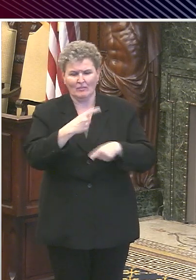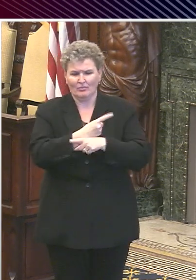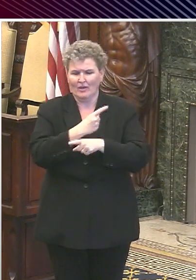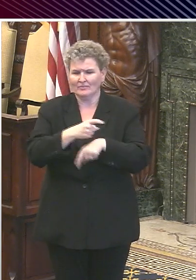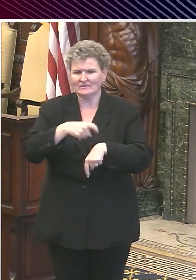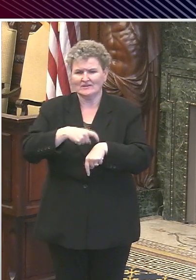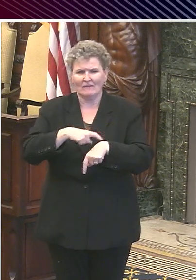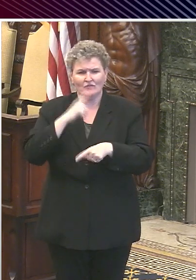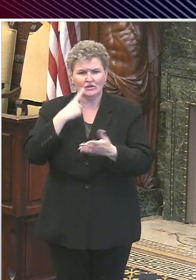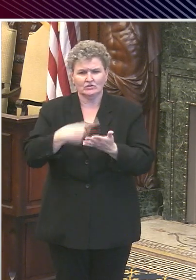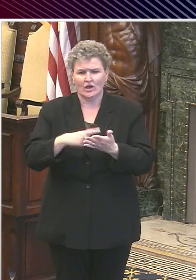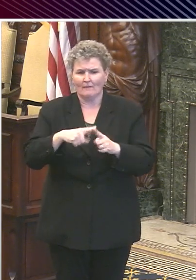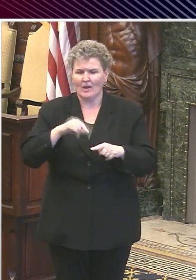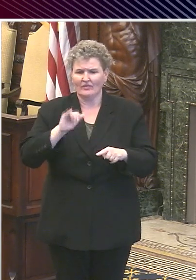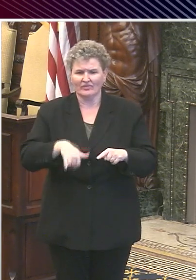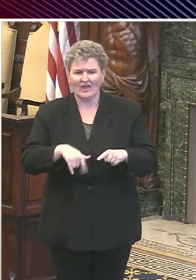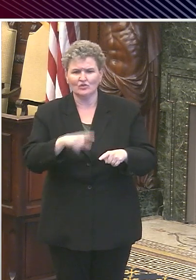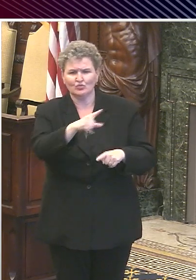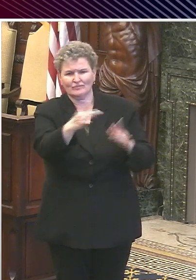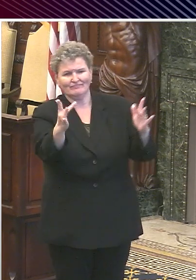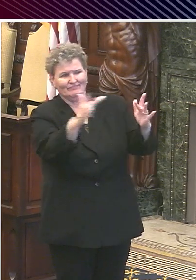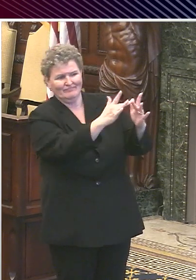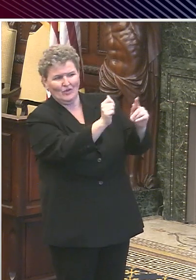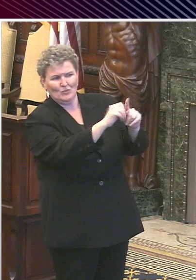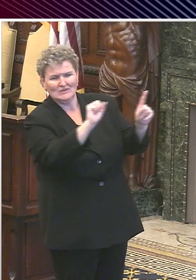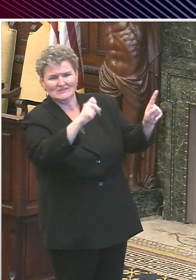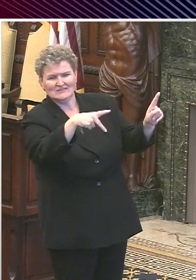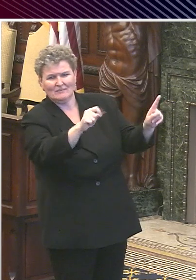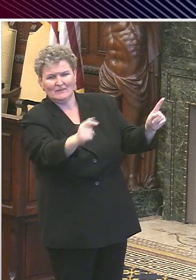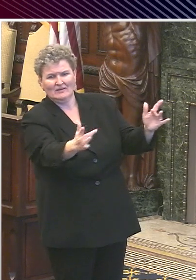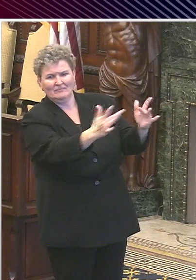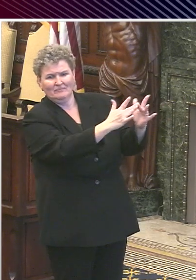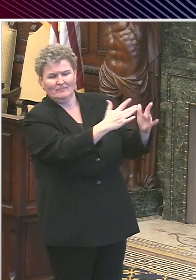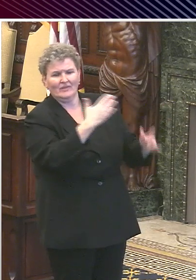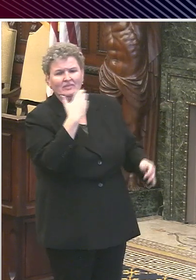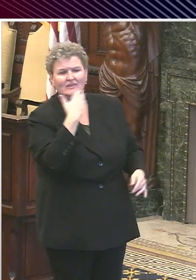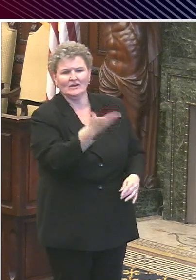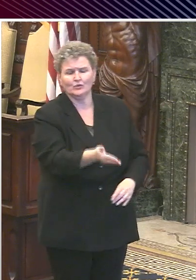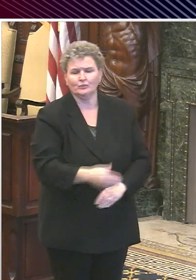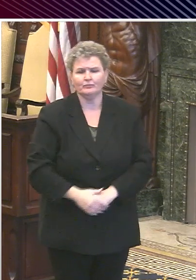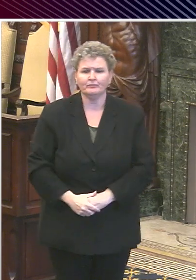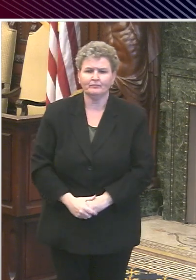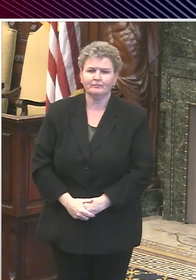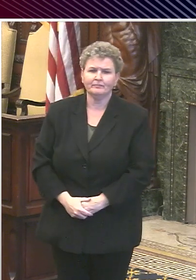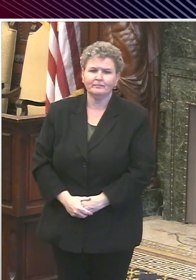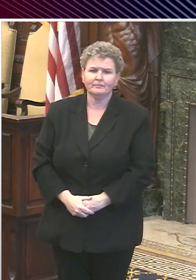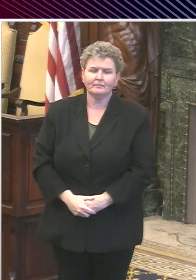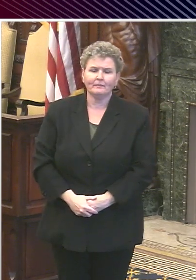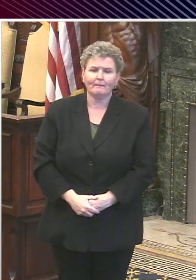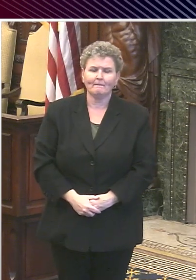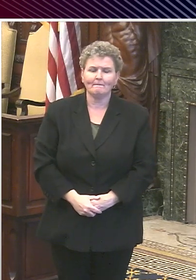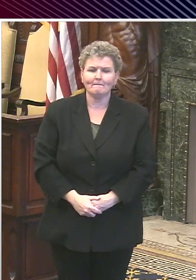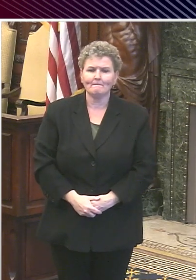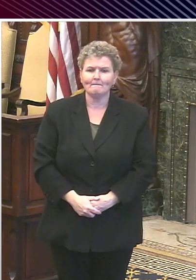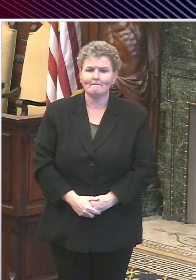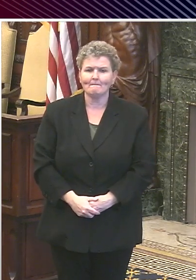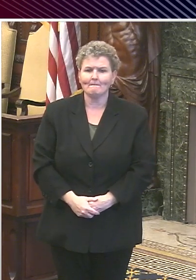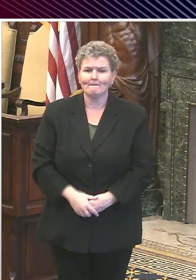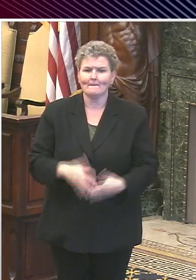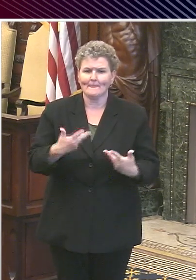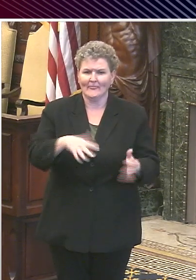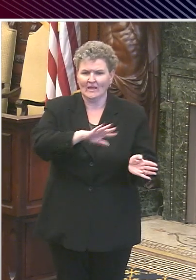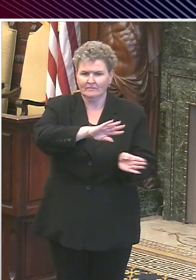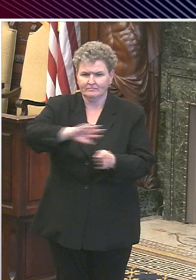speak on that. But thank you, Denise. You're welcome. And with that, we will now move to a